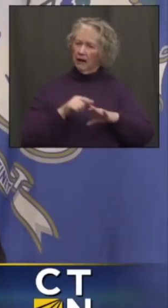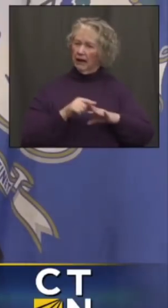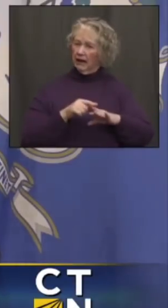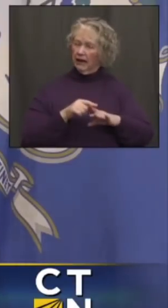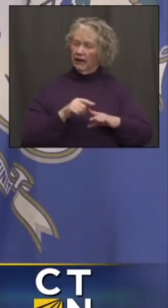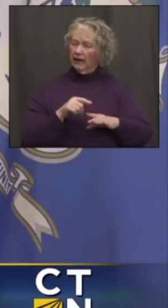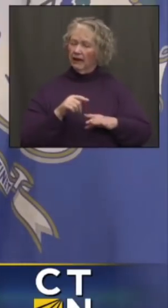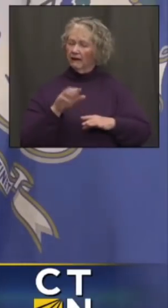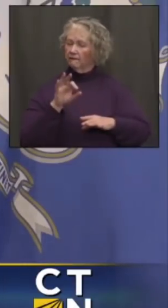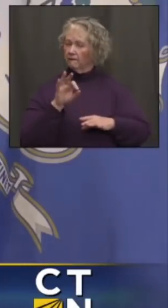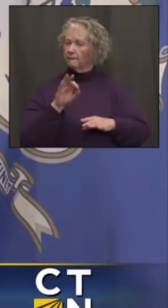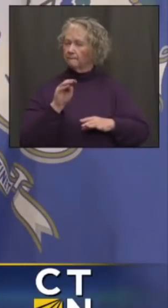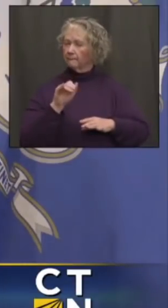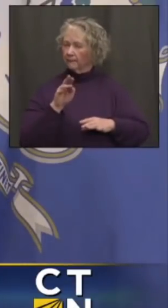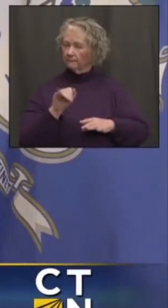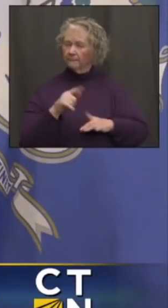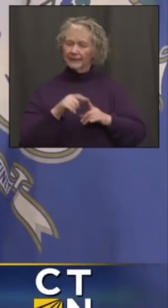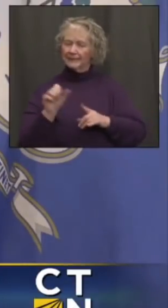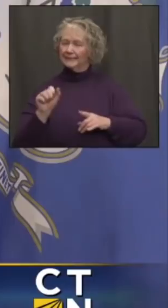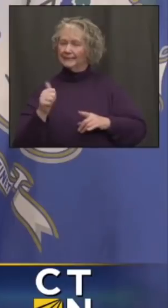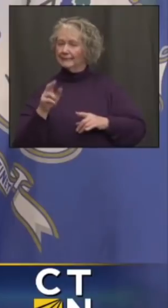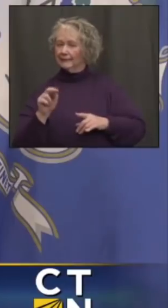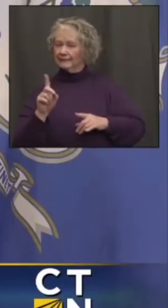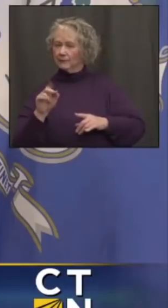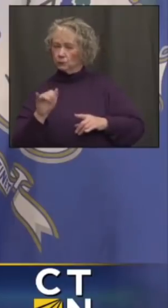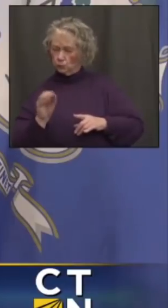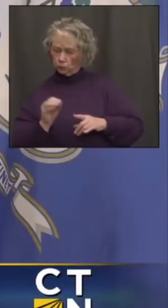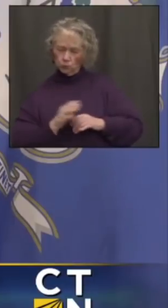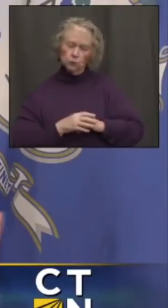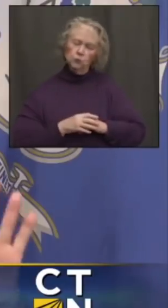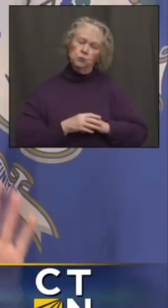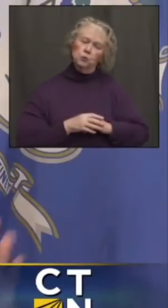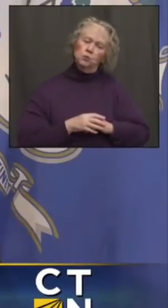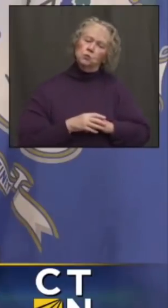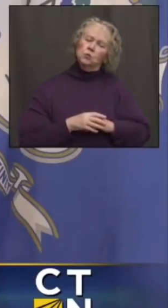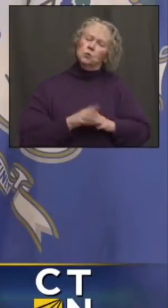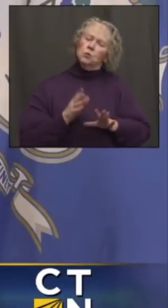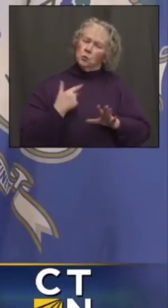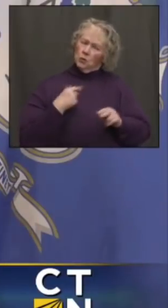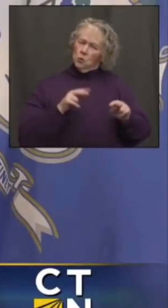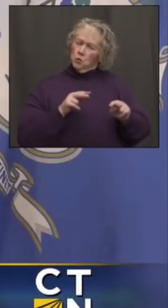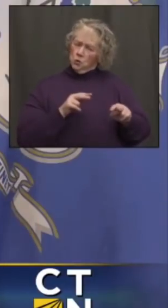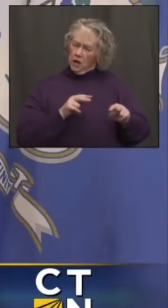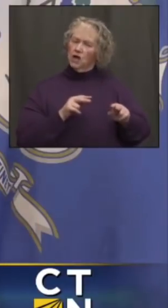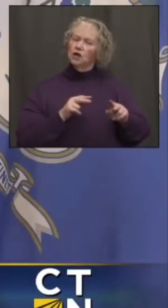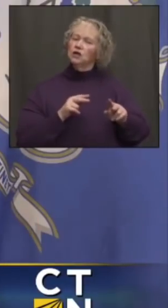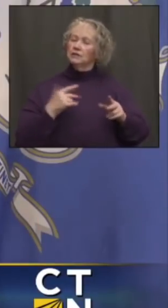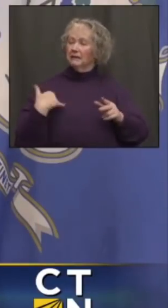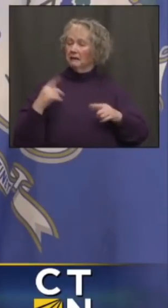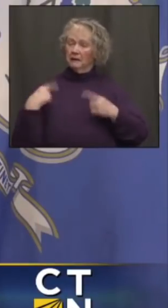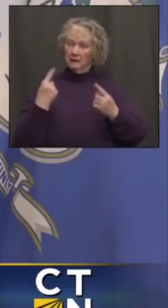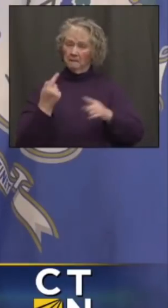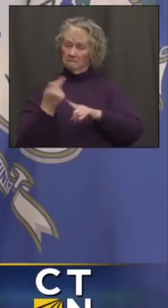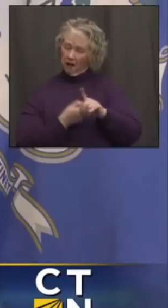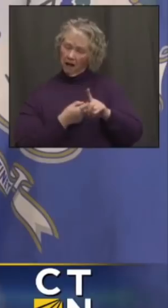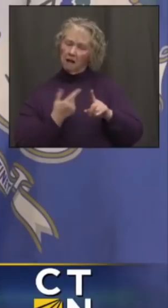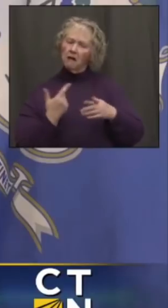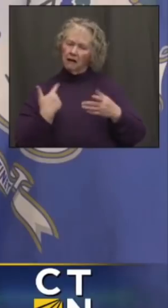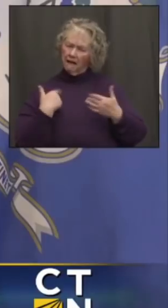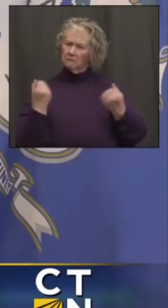capacity, venue capacity, or what's your thinking on that? My thinking is that it was first detected a little less than a month ago in places